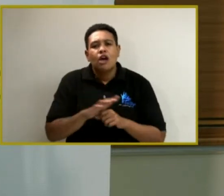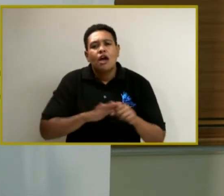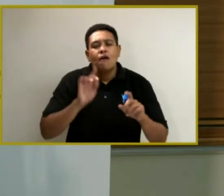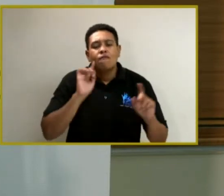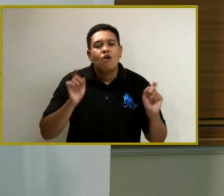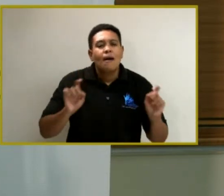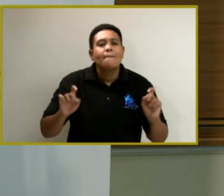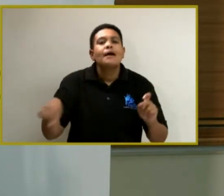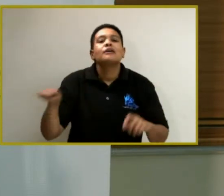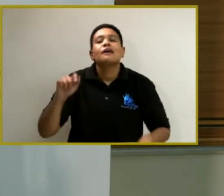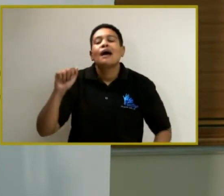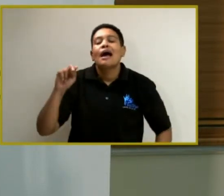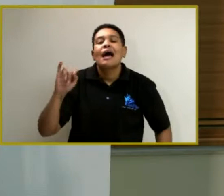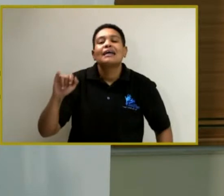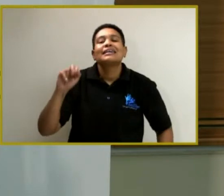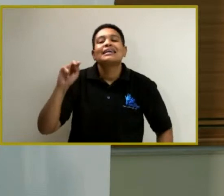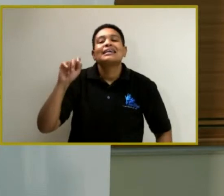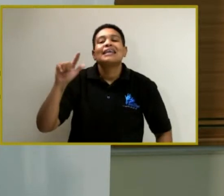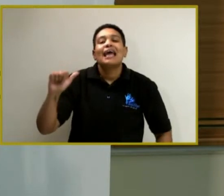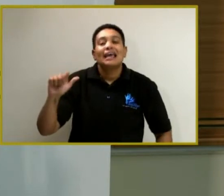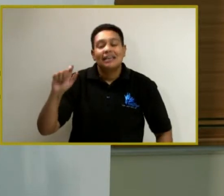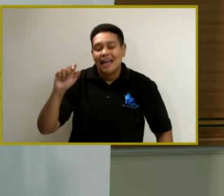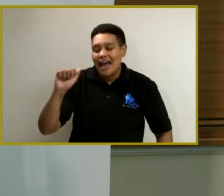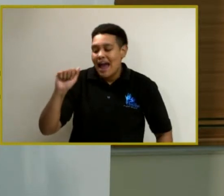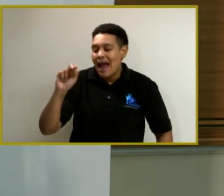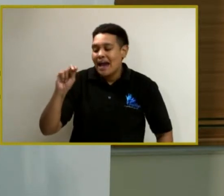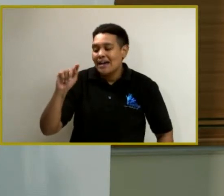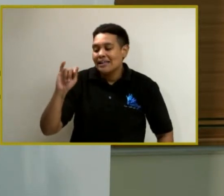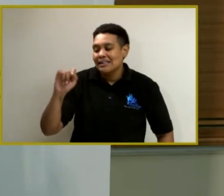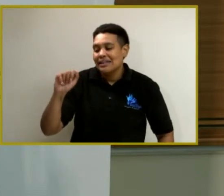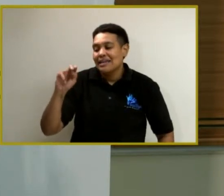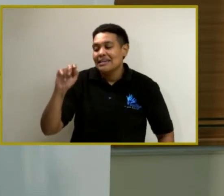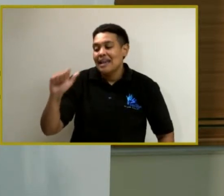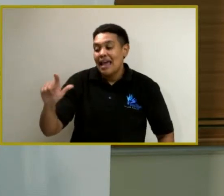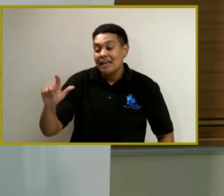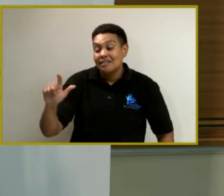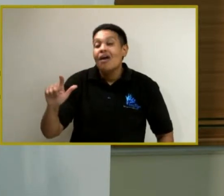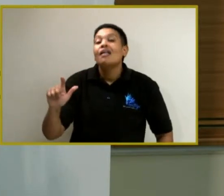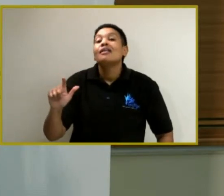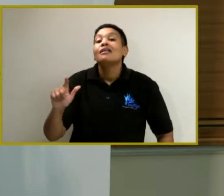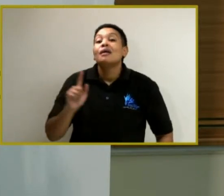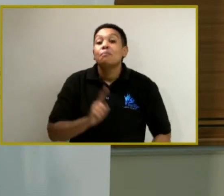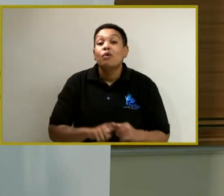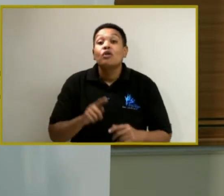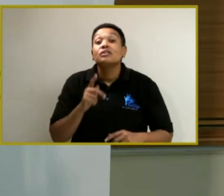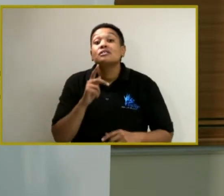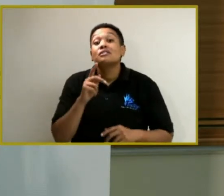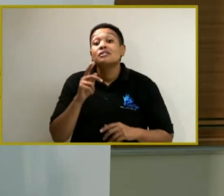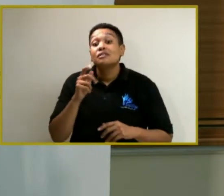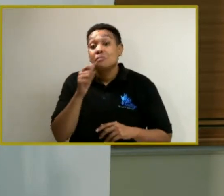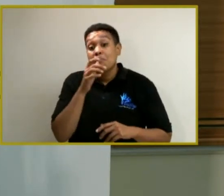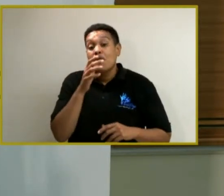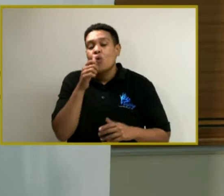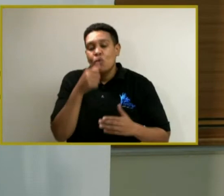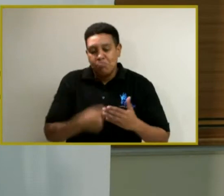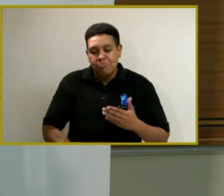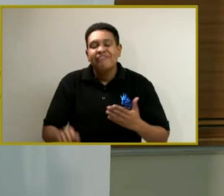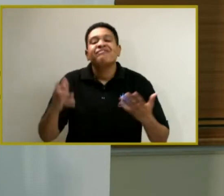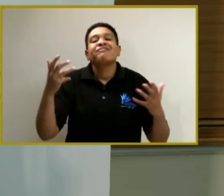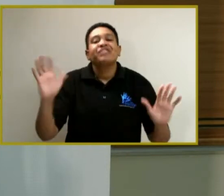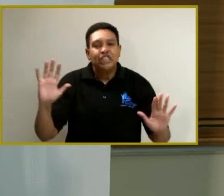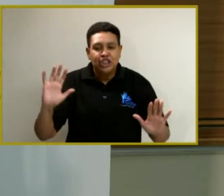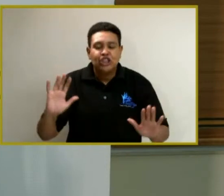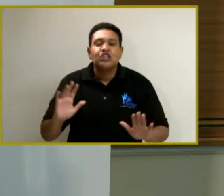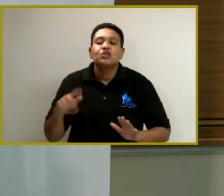those antenatal patients as well as the patients post-delivery. Of